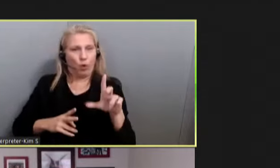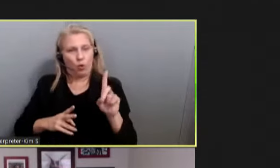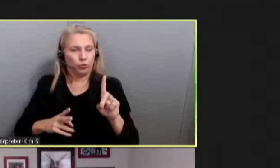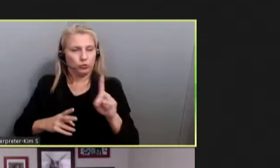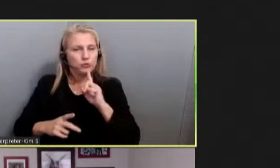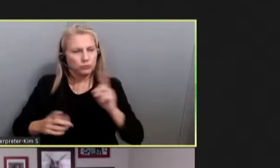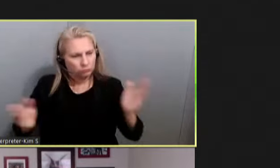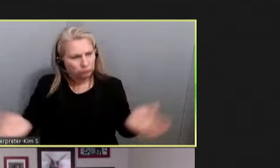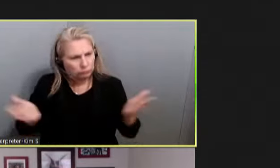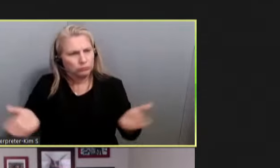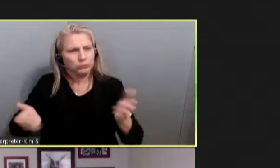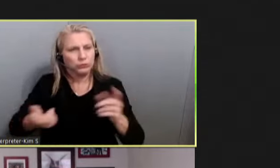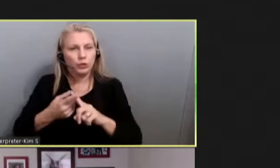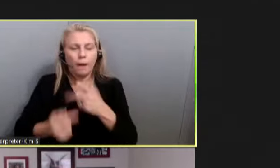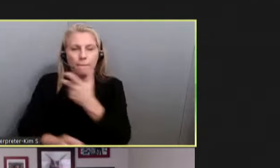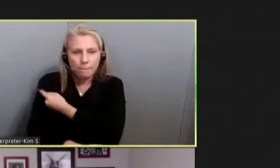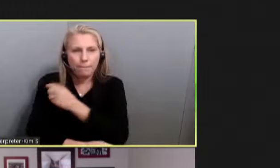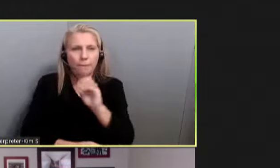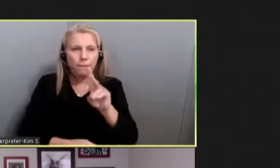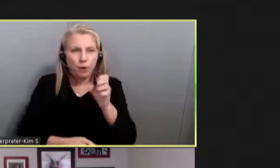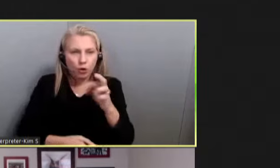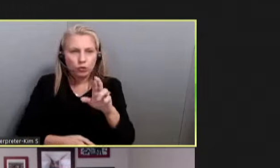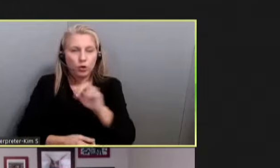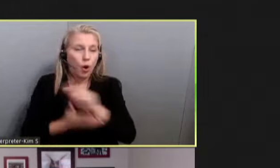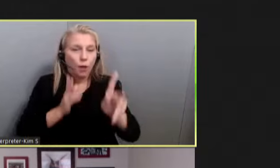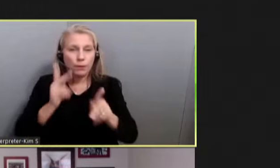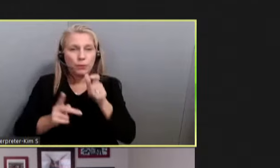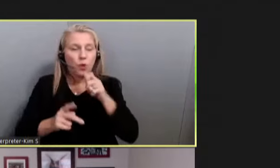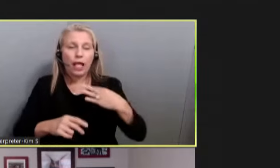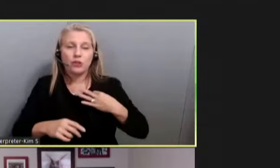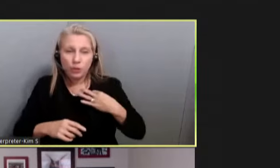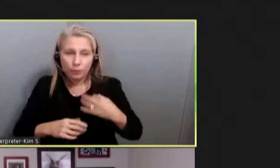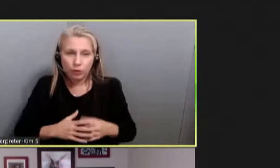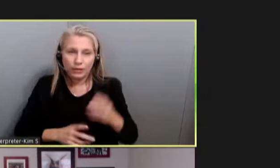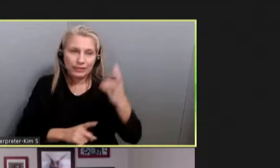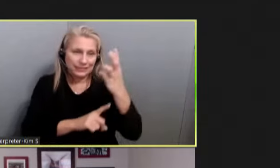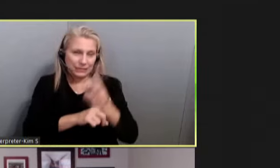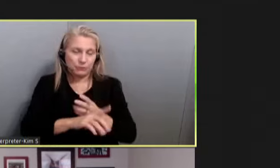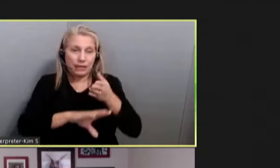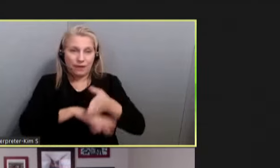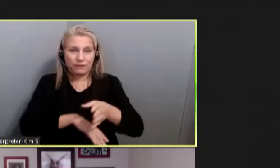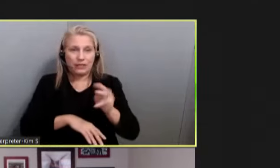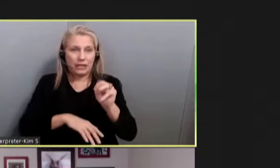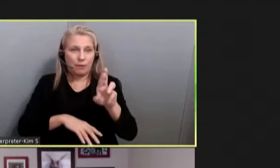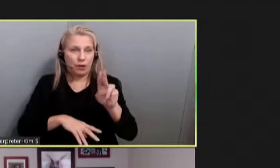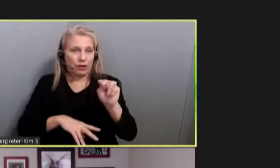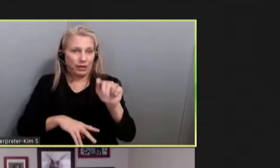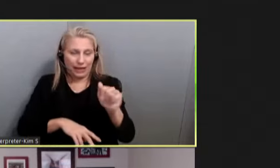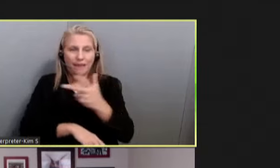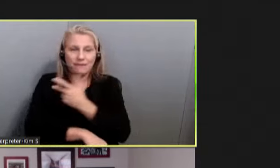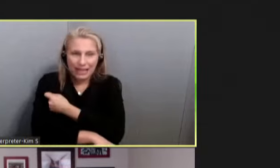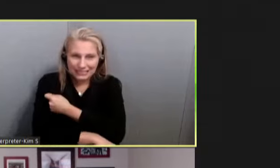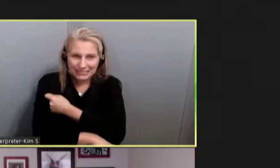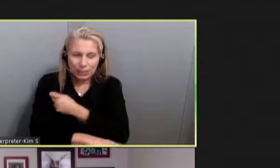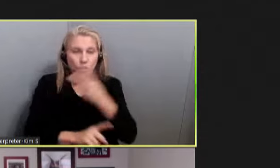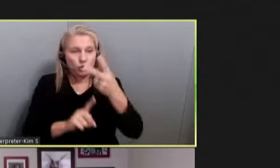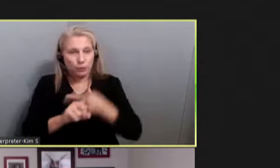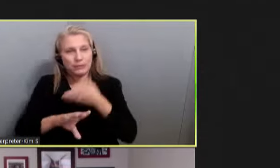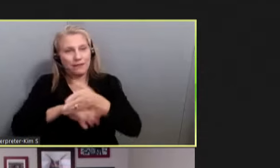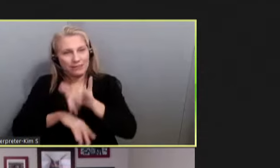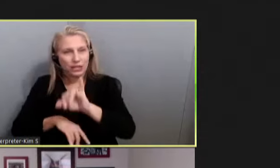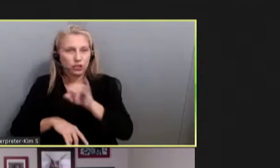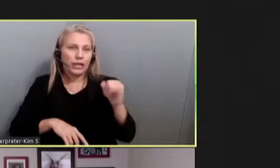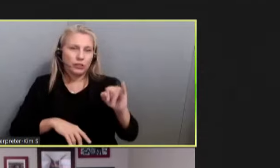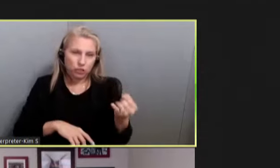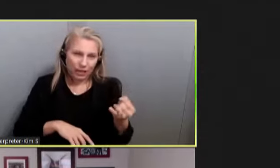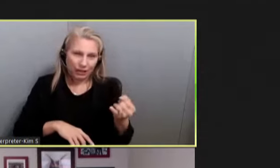us rapidly towards boosters for all who are eligible. 6 months after those mRNA vaccines, and 2 months after that